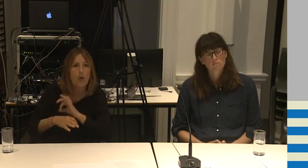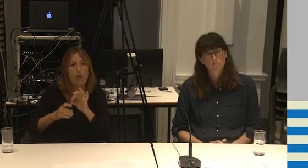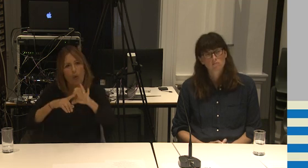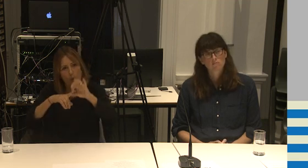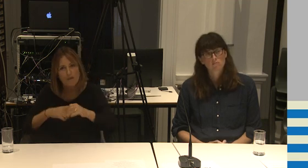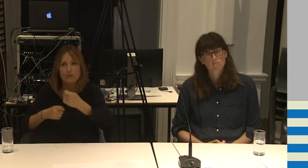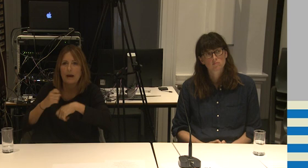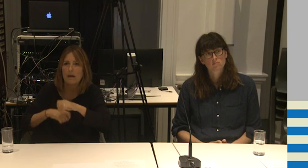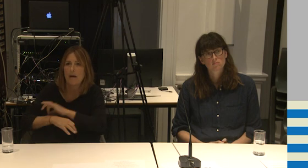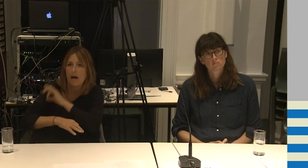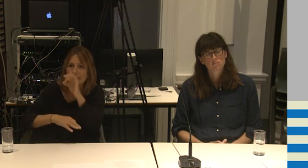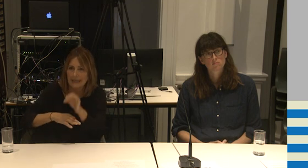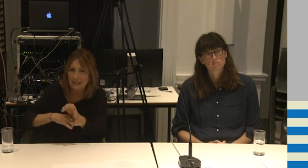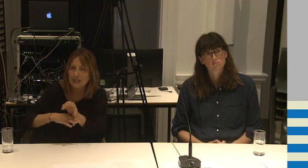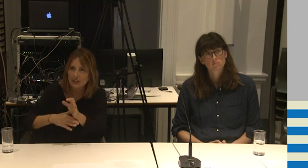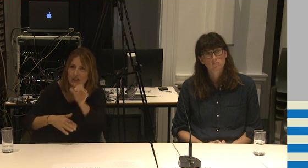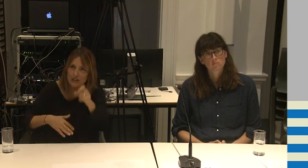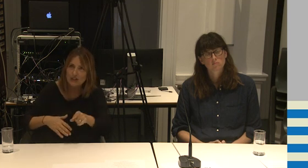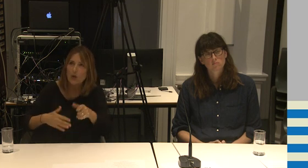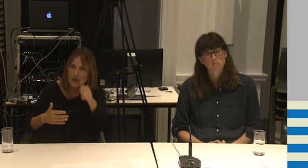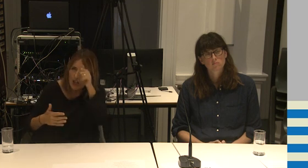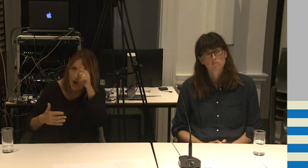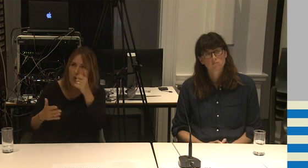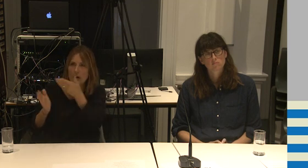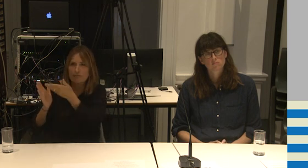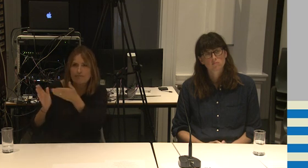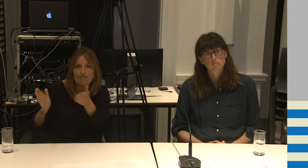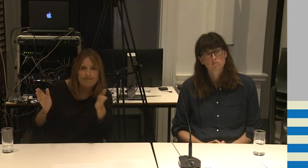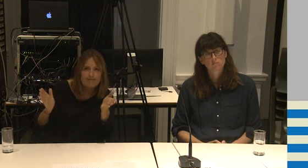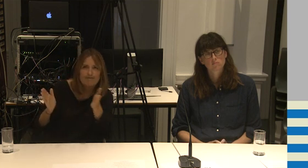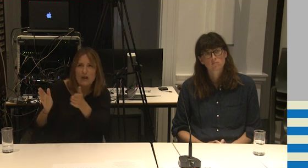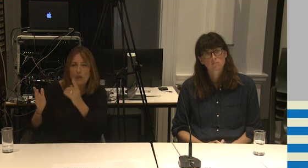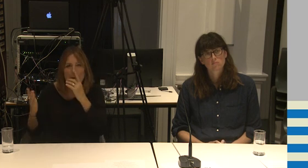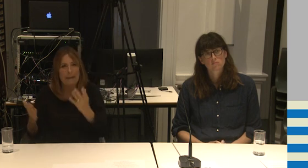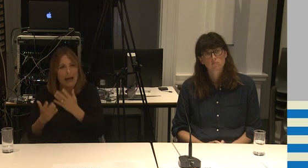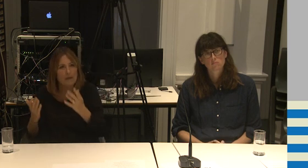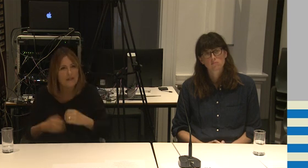so that we kind of know the scope we've got to play with and then work from that.